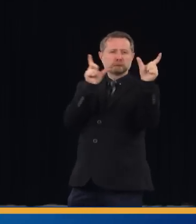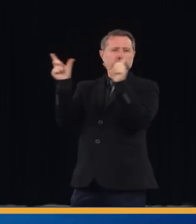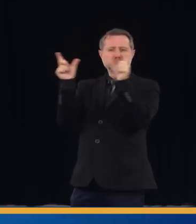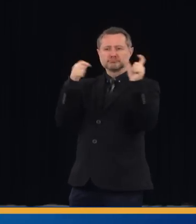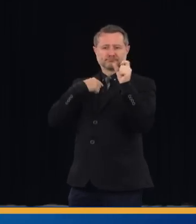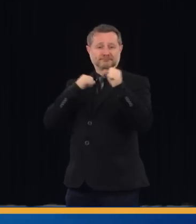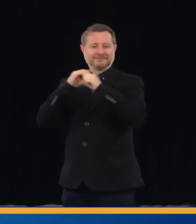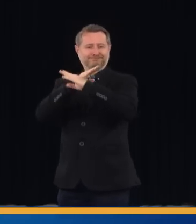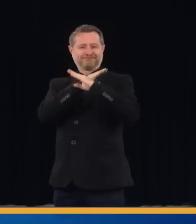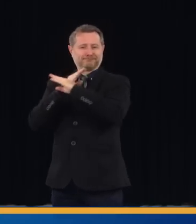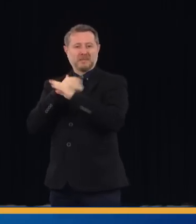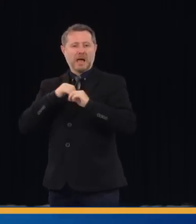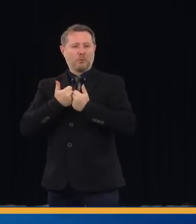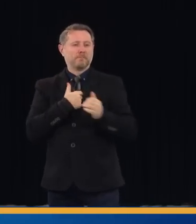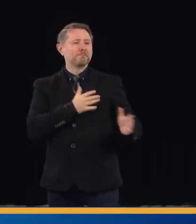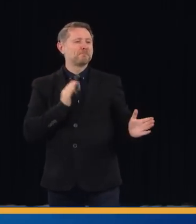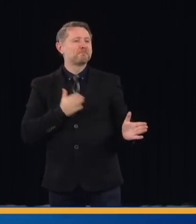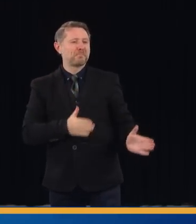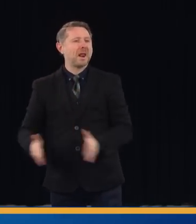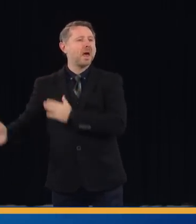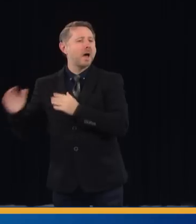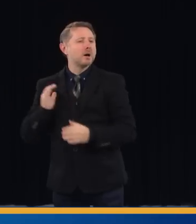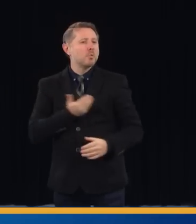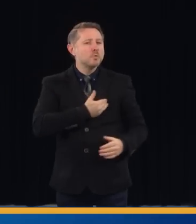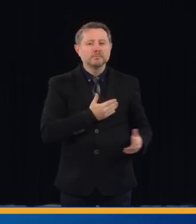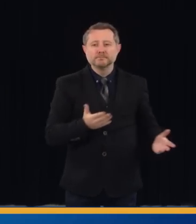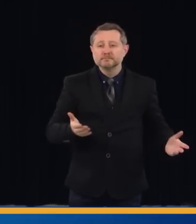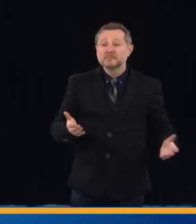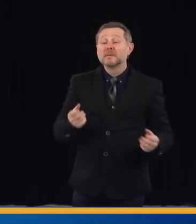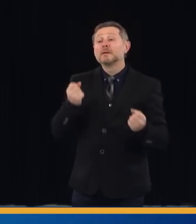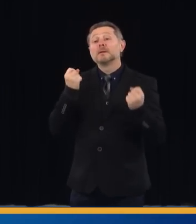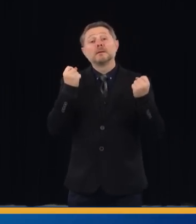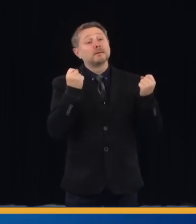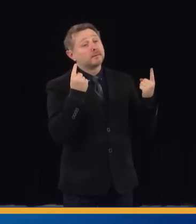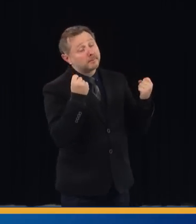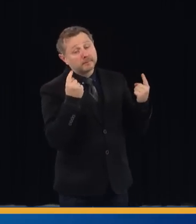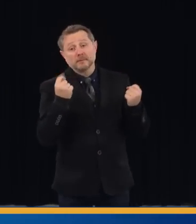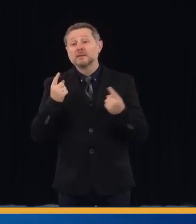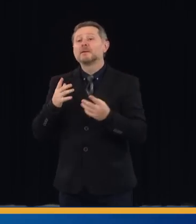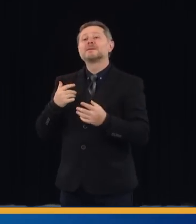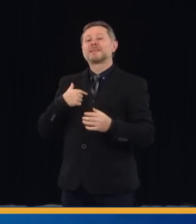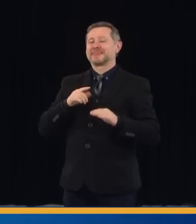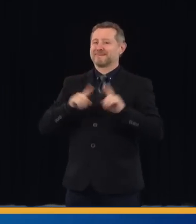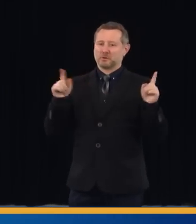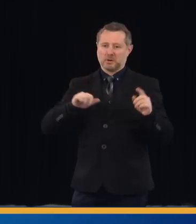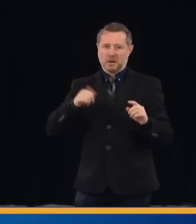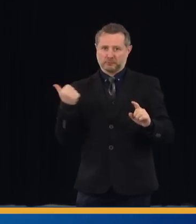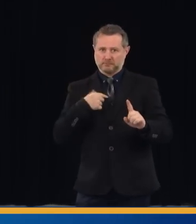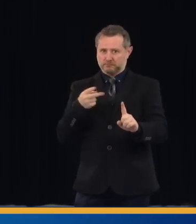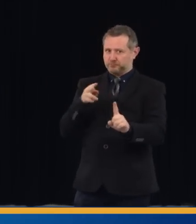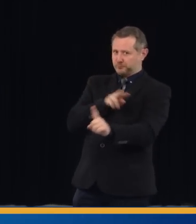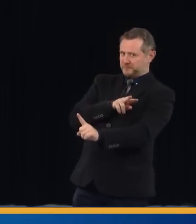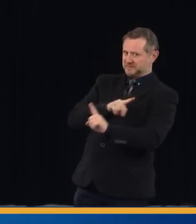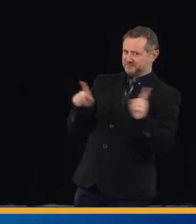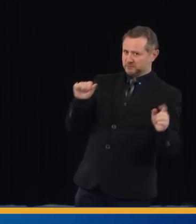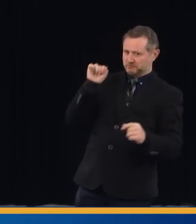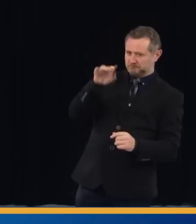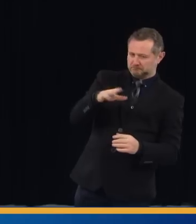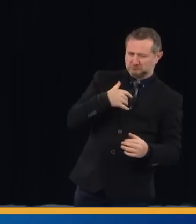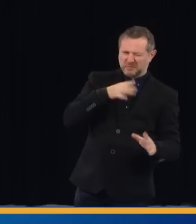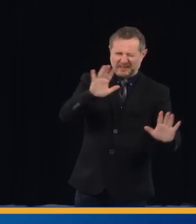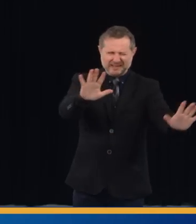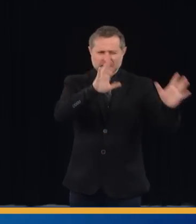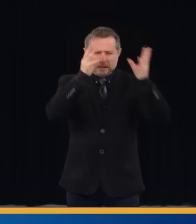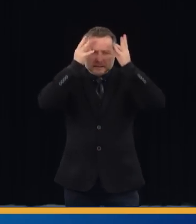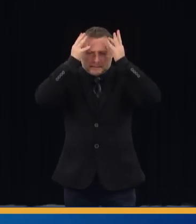every day. But I want to offer you a different perspective that I'm starting to think about, and I think we all should start to